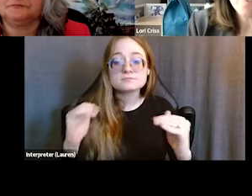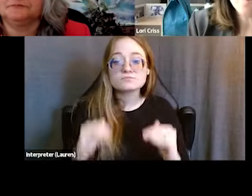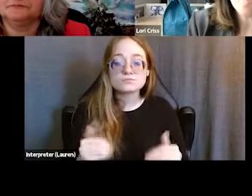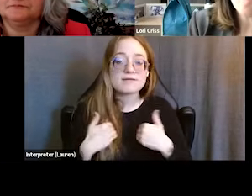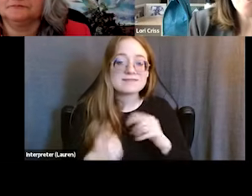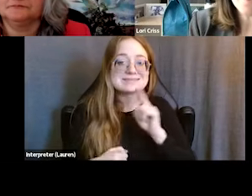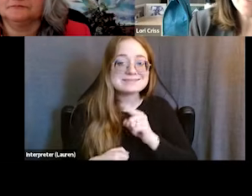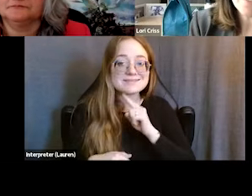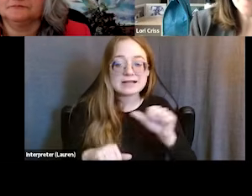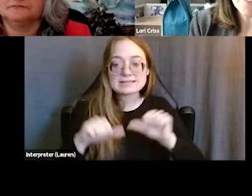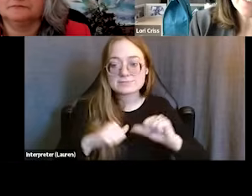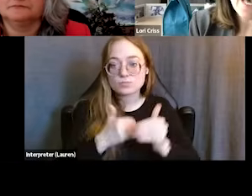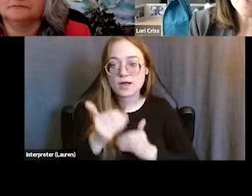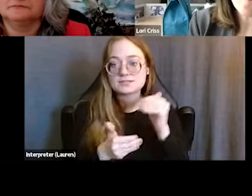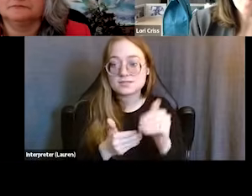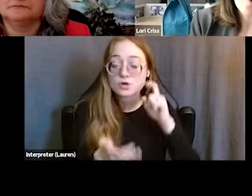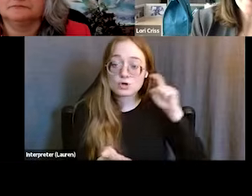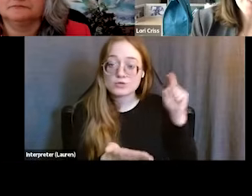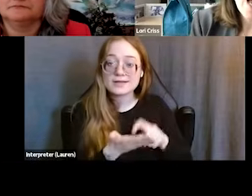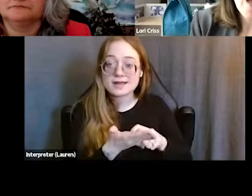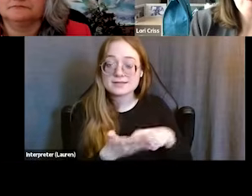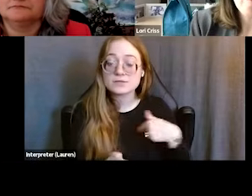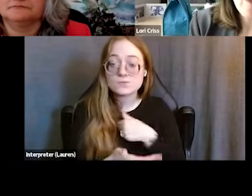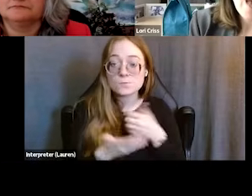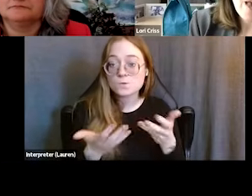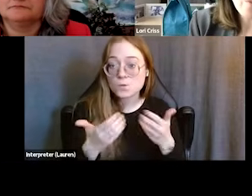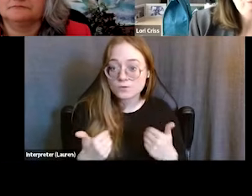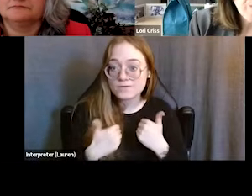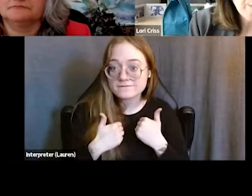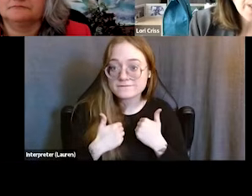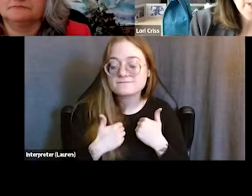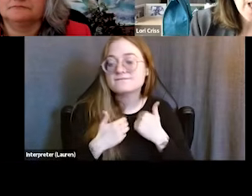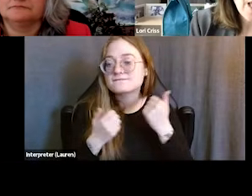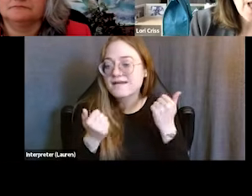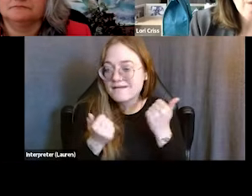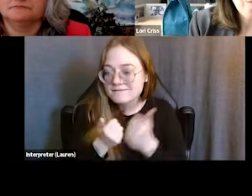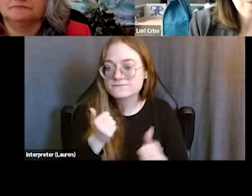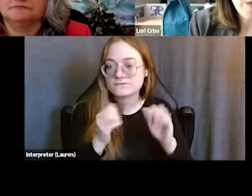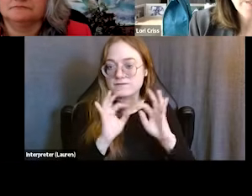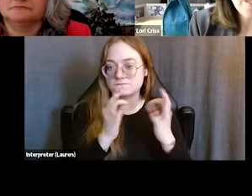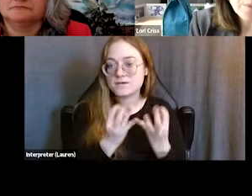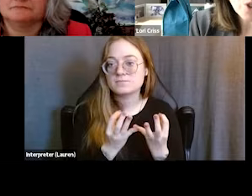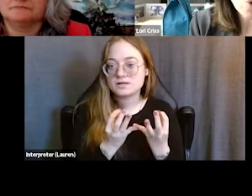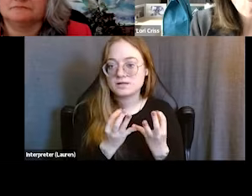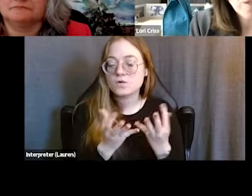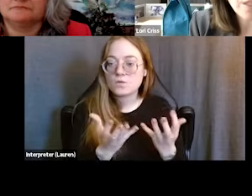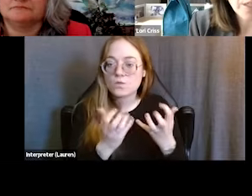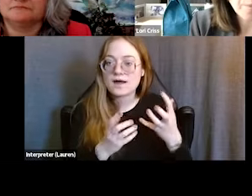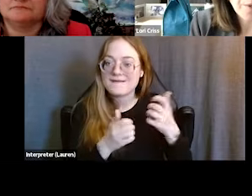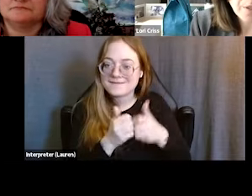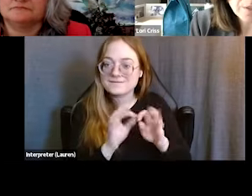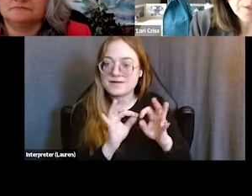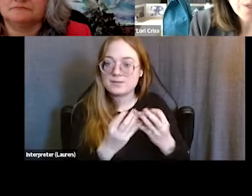process. So recognizing that we wanted to have every family have a similar